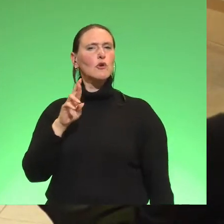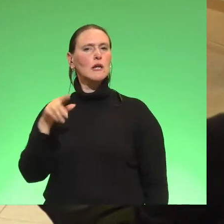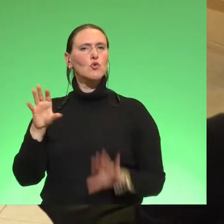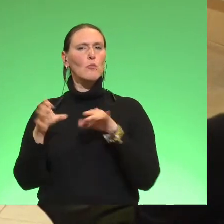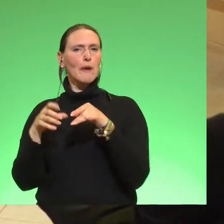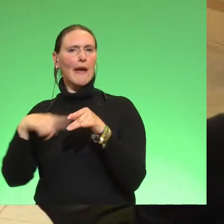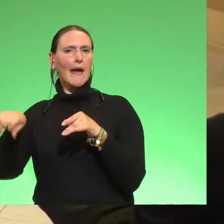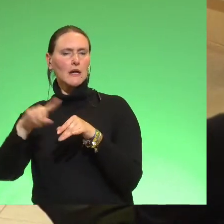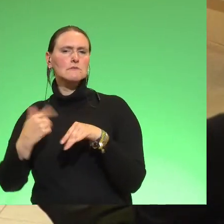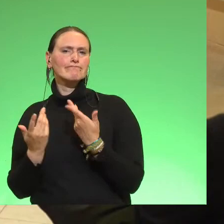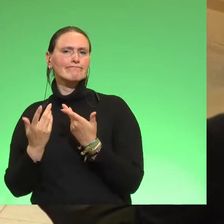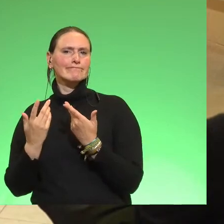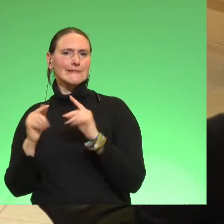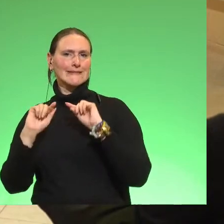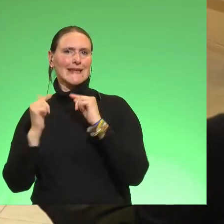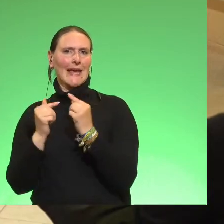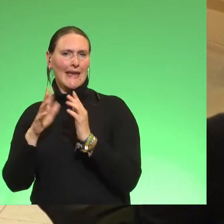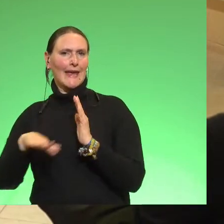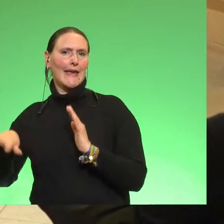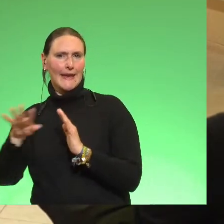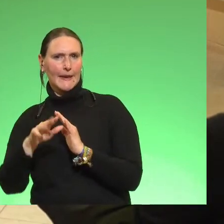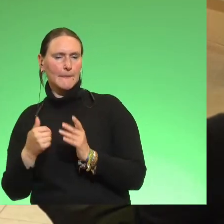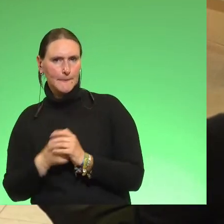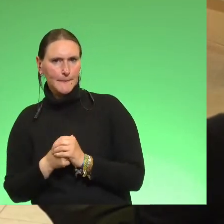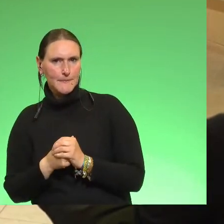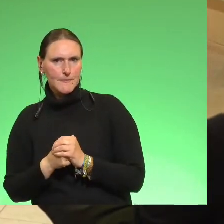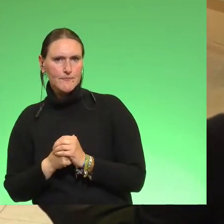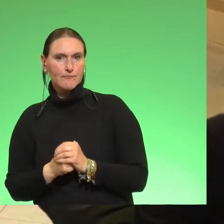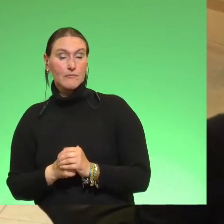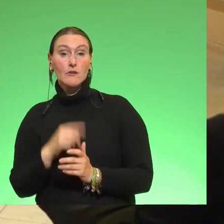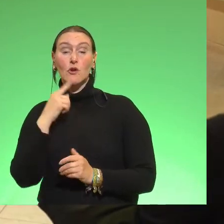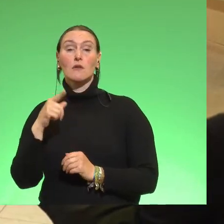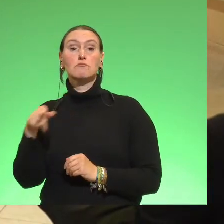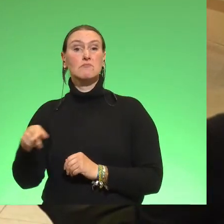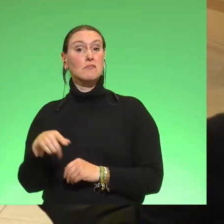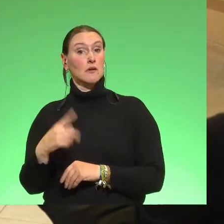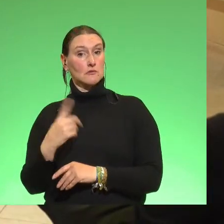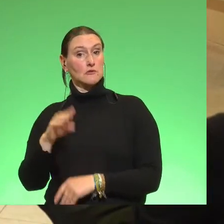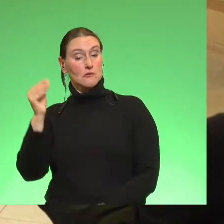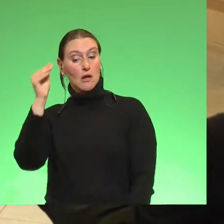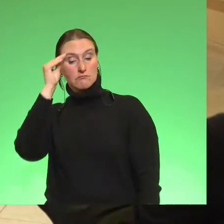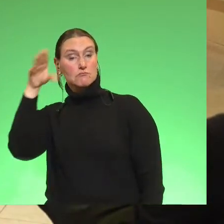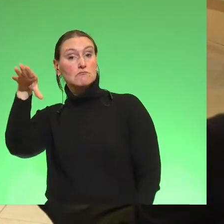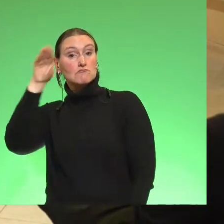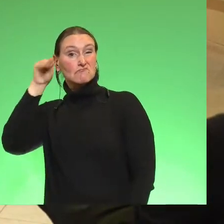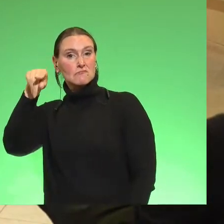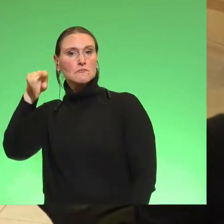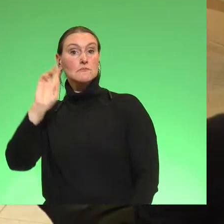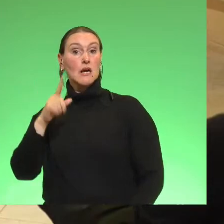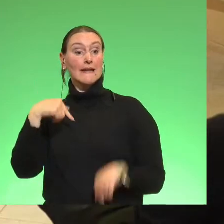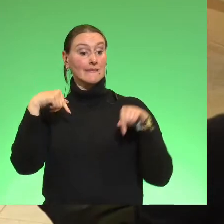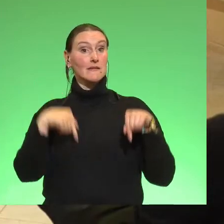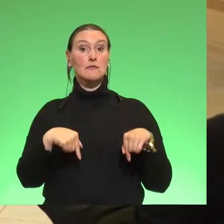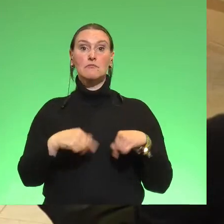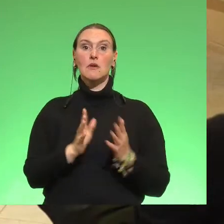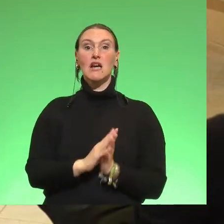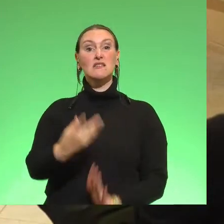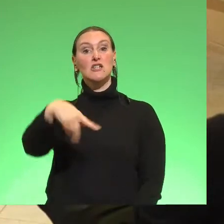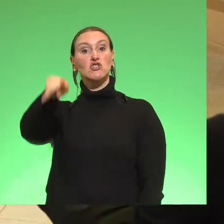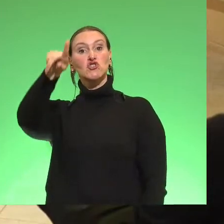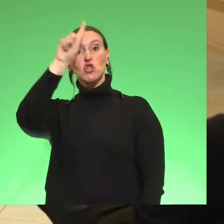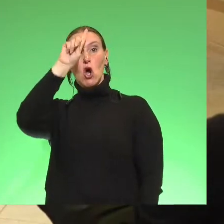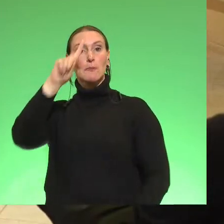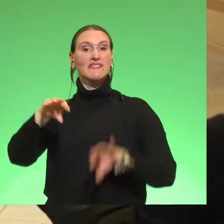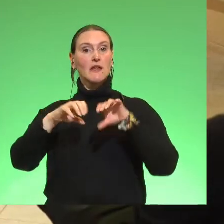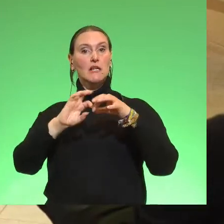alleged refusal to understand the German context, as if the German context was reduced to one single